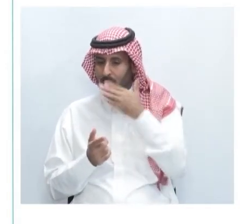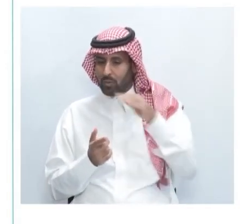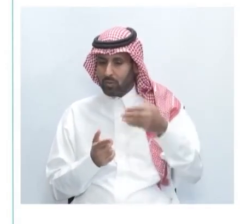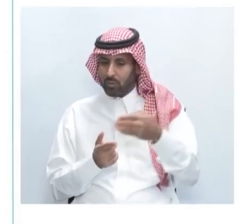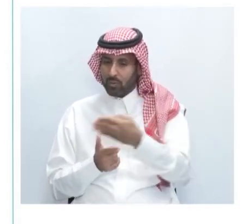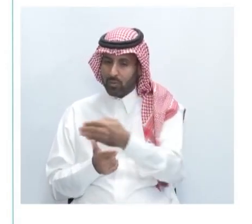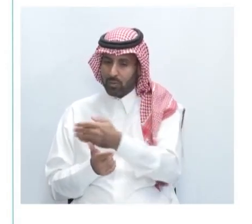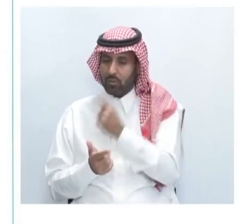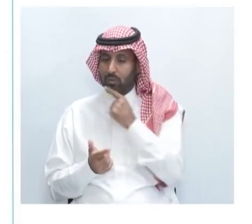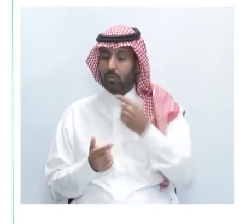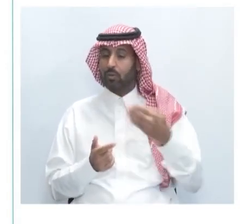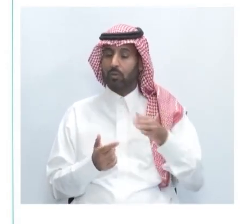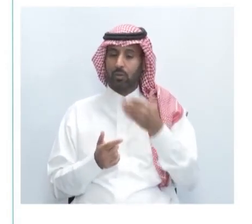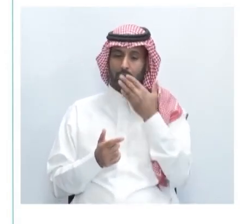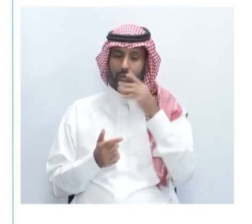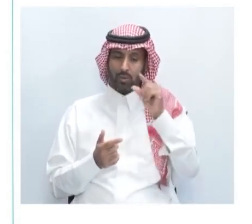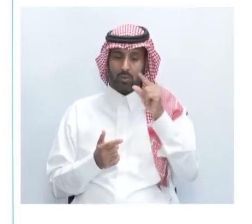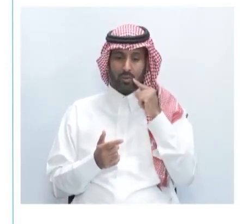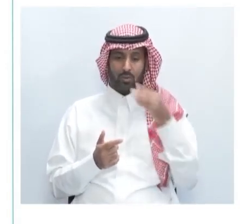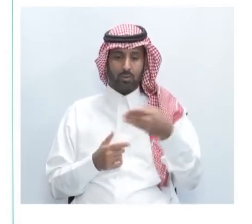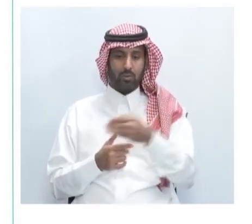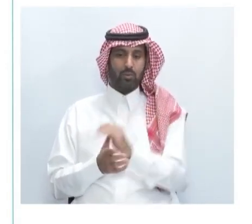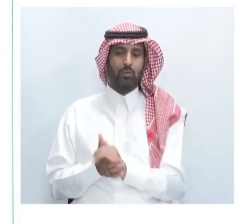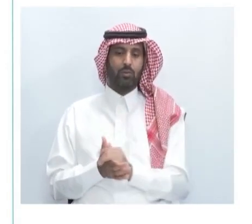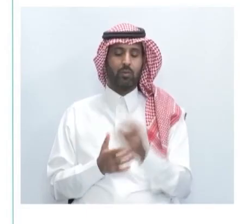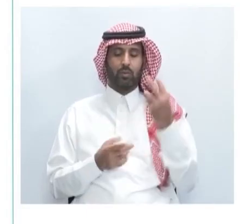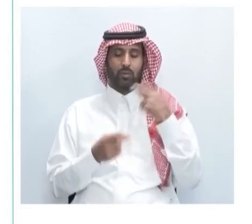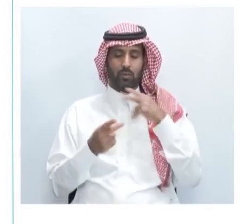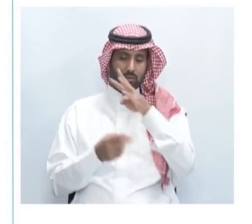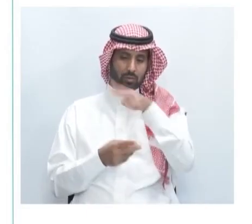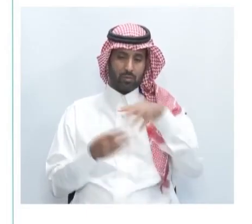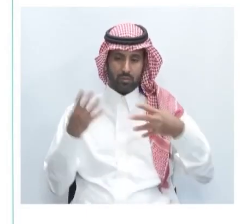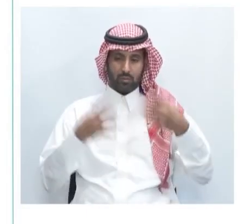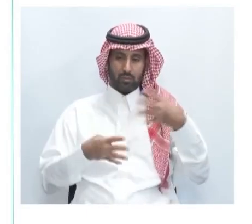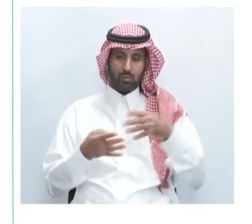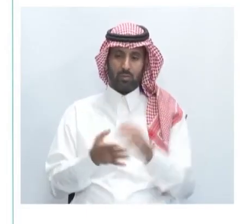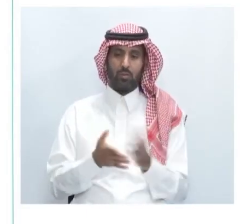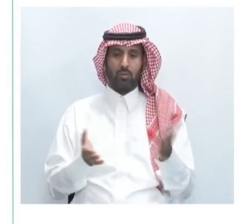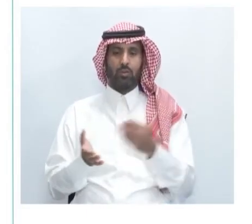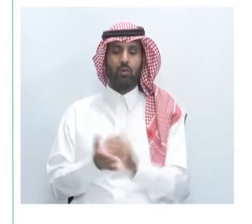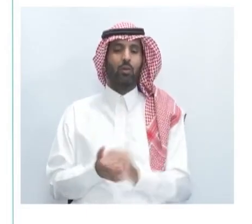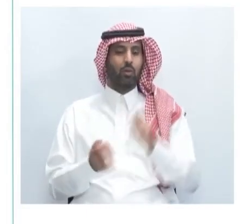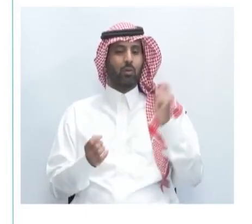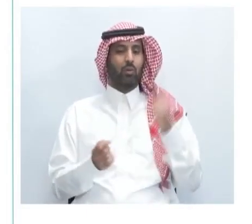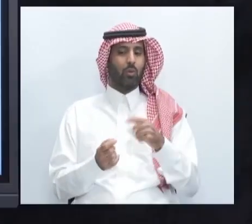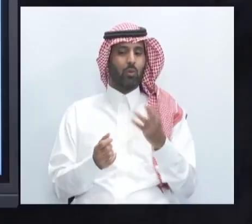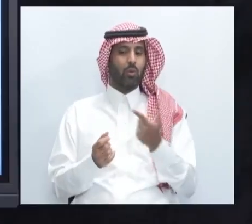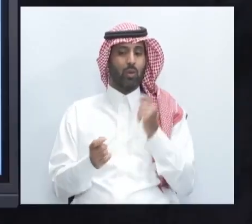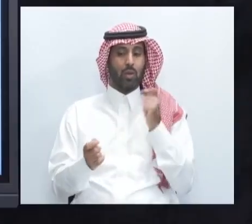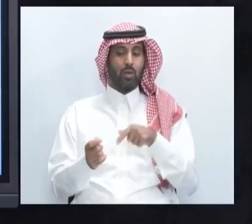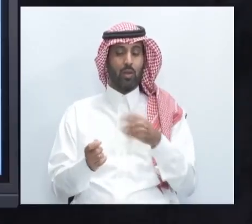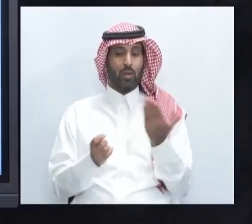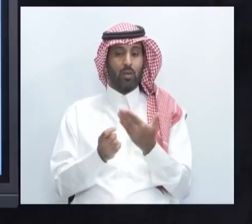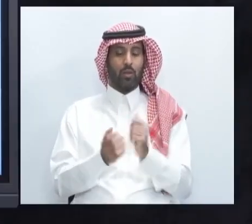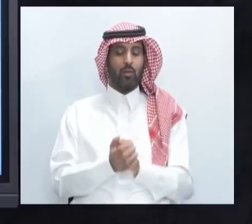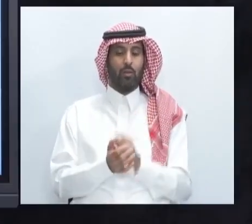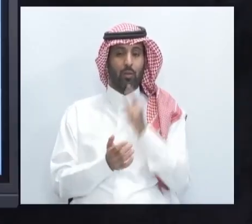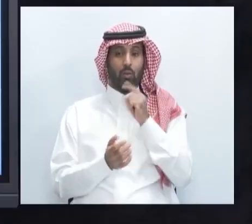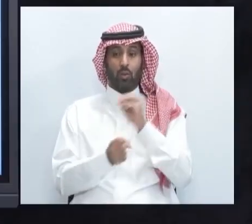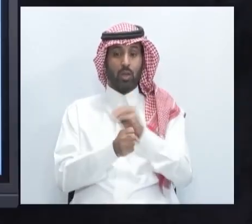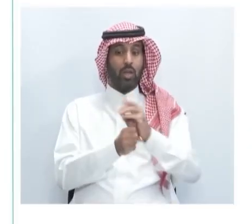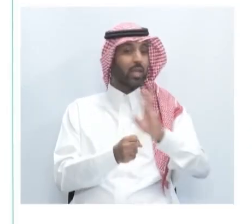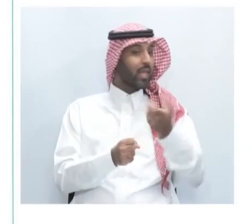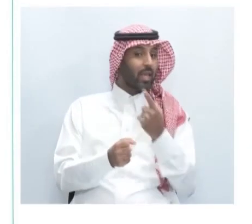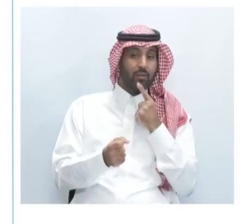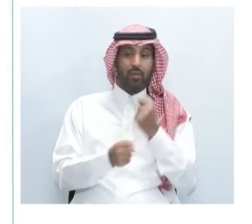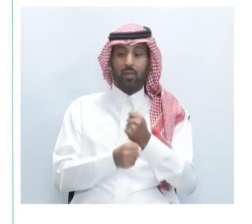quiet. It's the fish. Excellent. So this is here. Okay. What are the objects for today? You learned how to